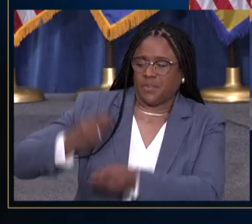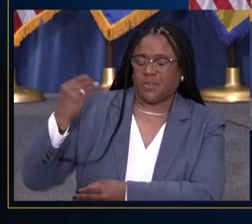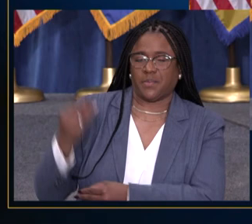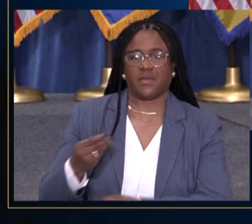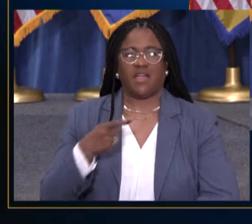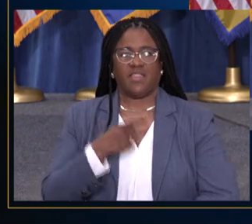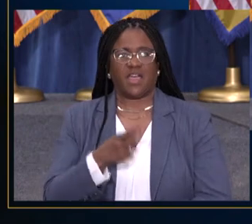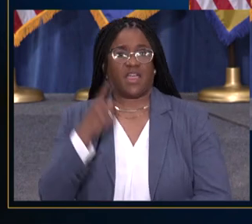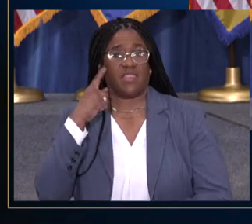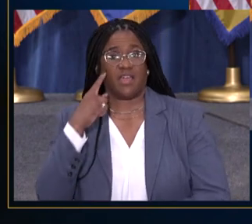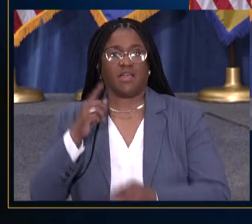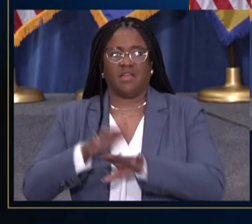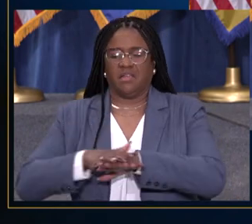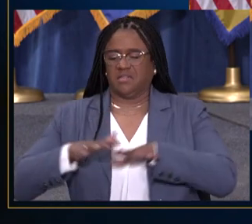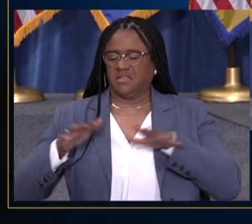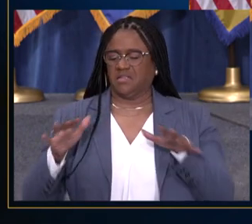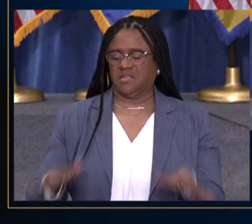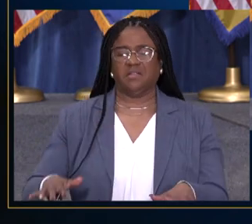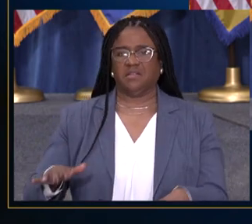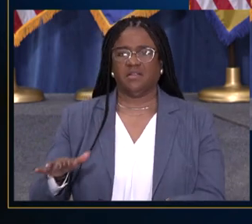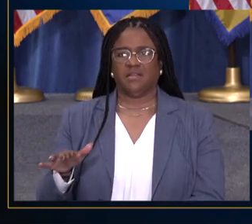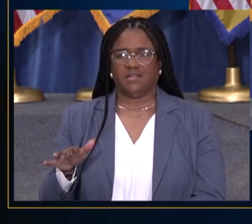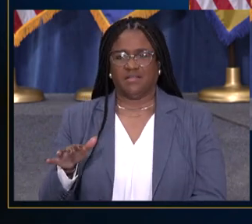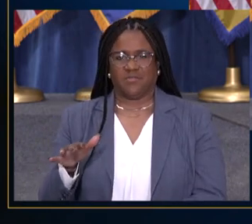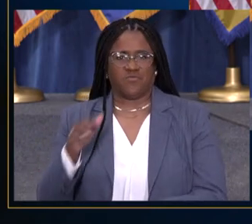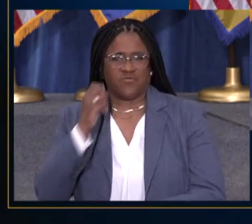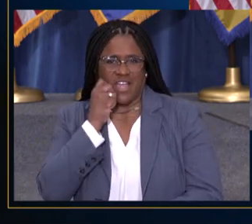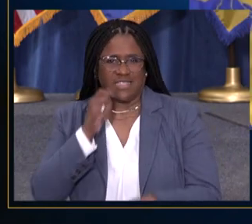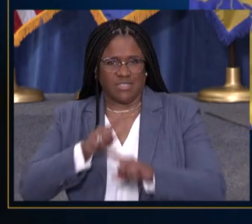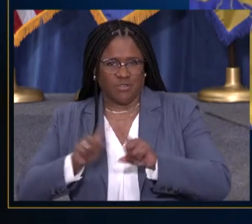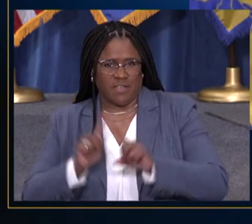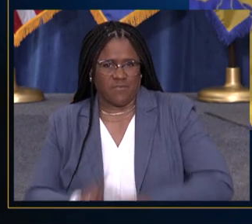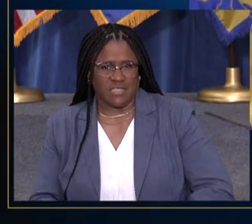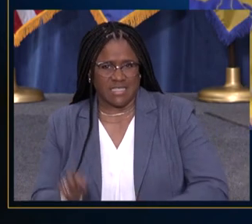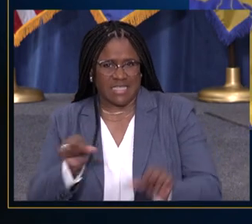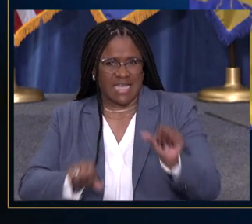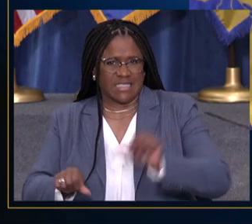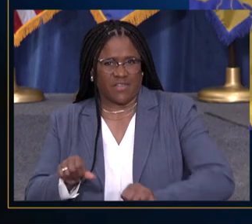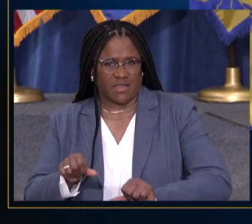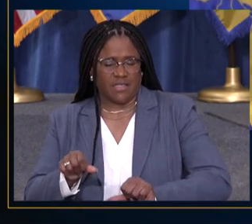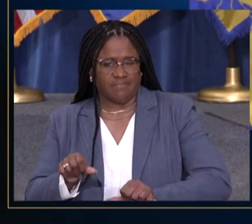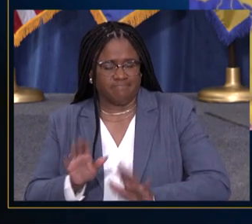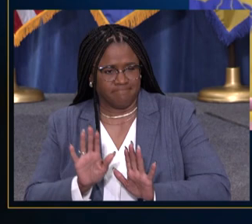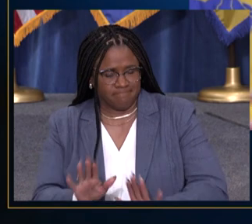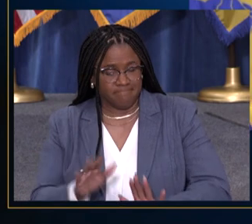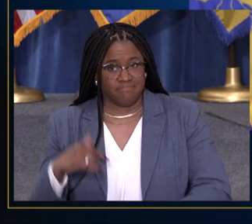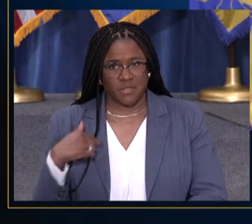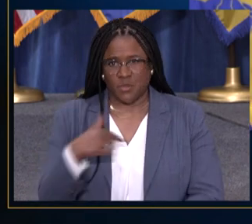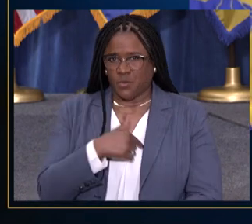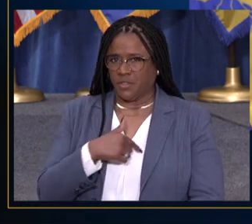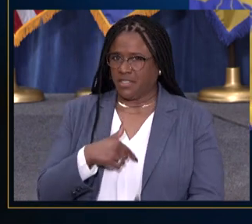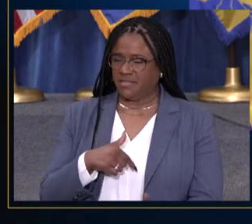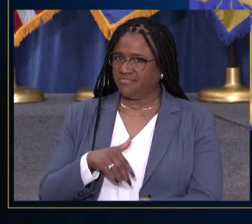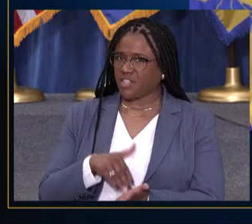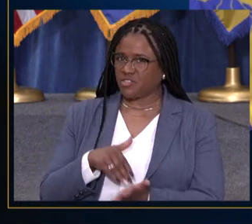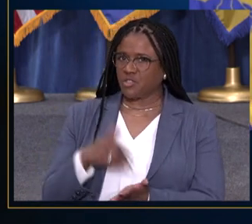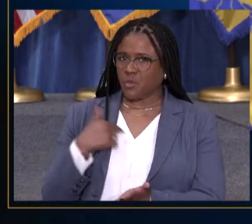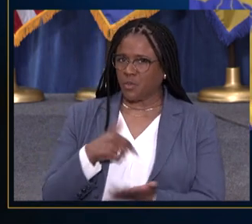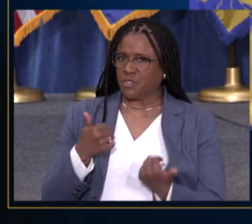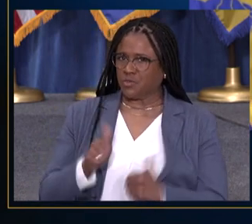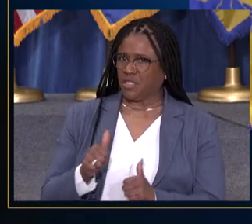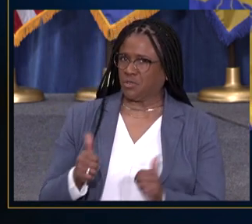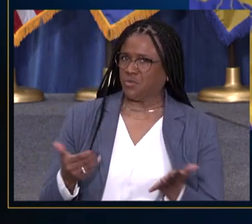innate biological differences among races. At least for our part as clinicians, we're trying our best to remove some of